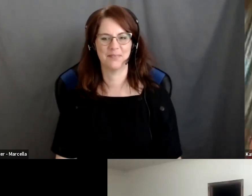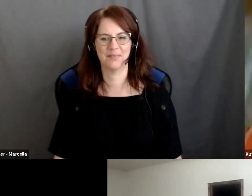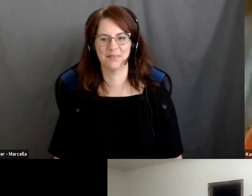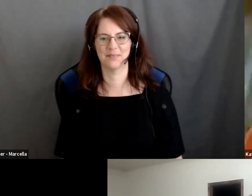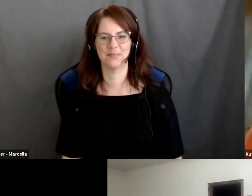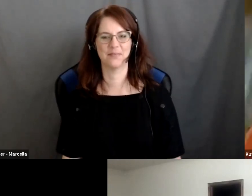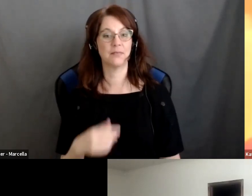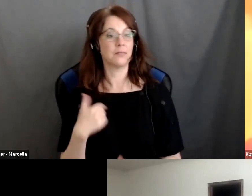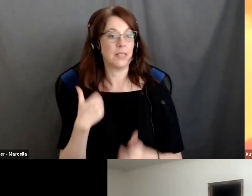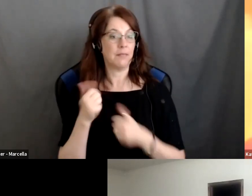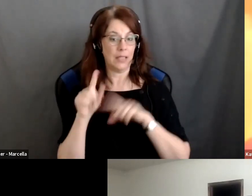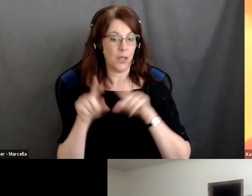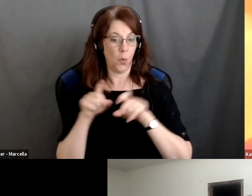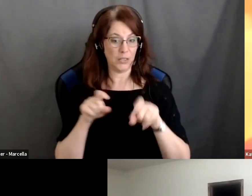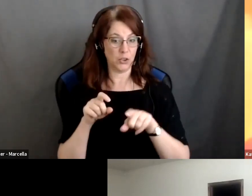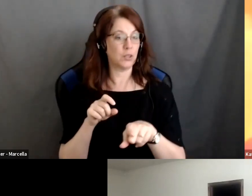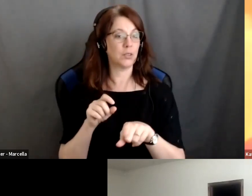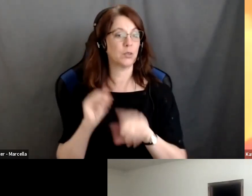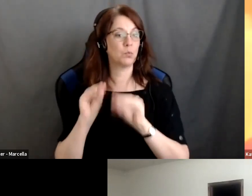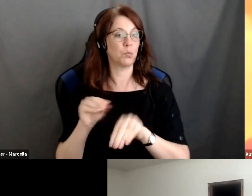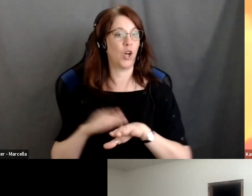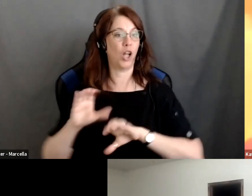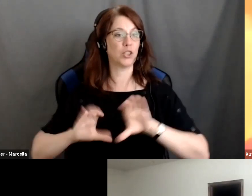If you have any questions, drop them into the chat.